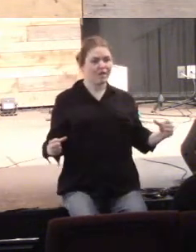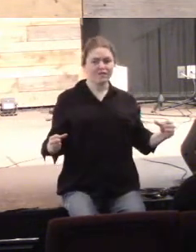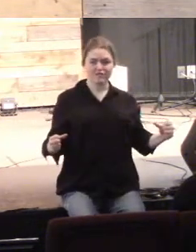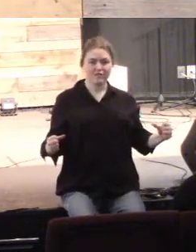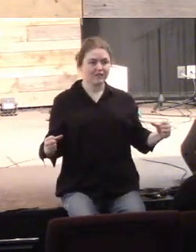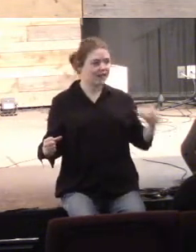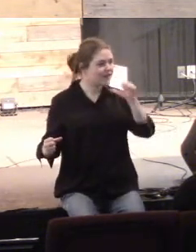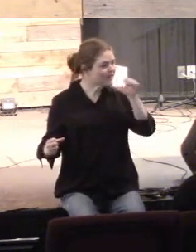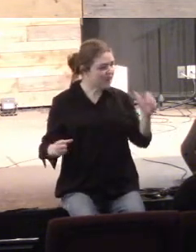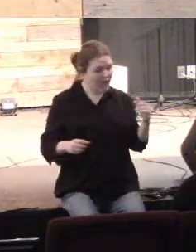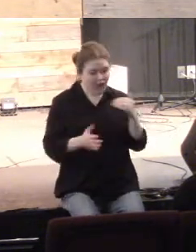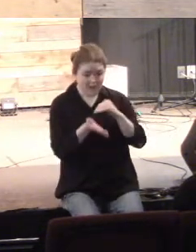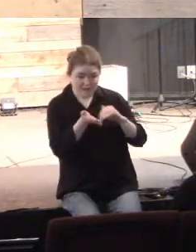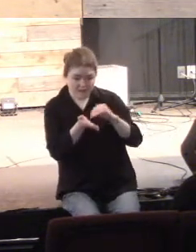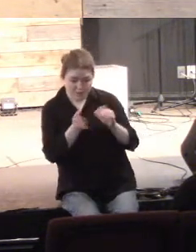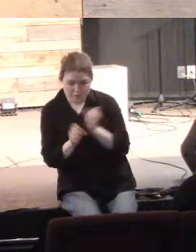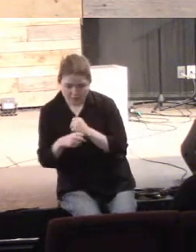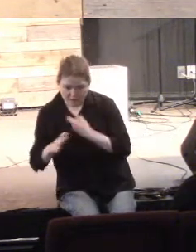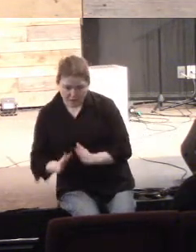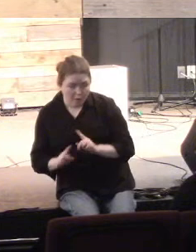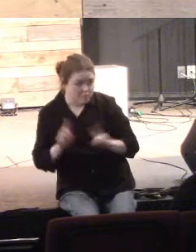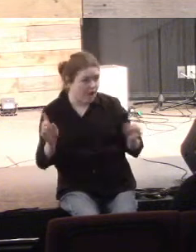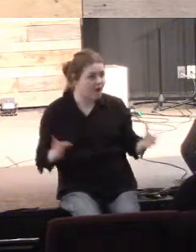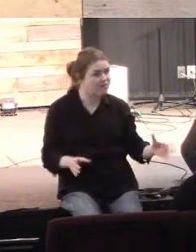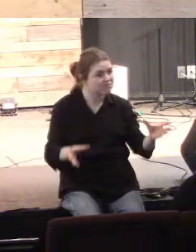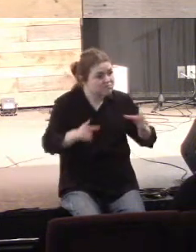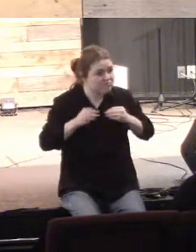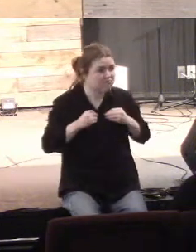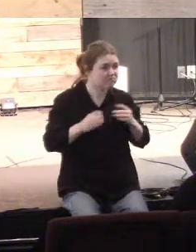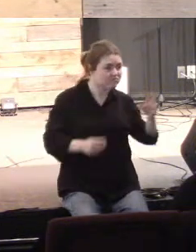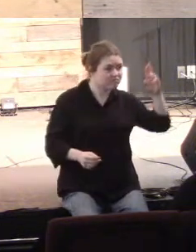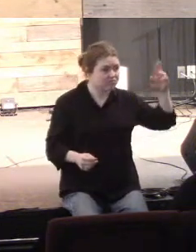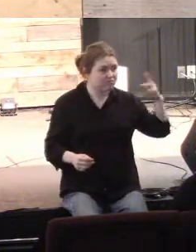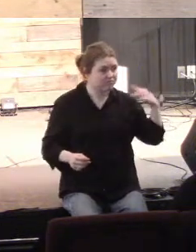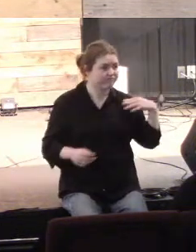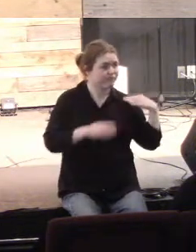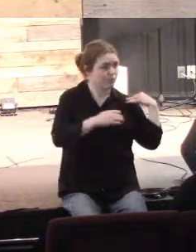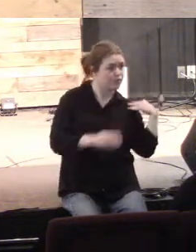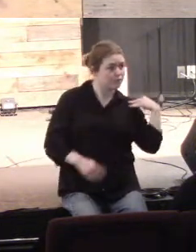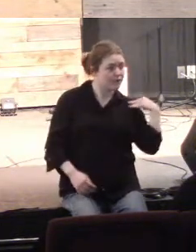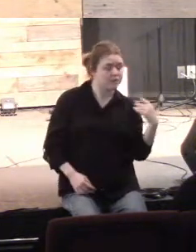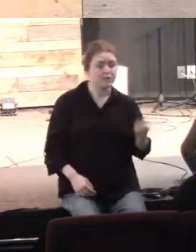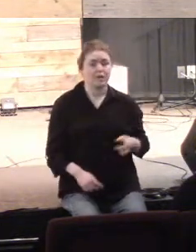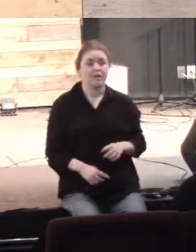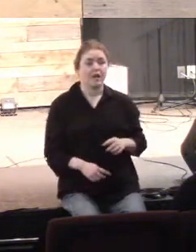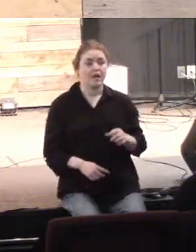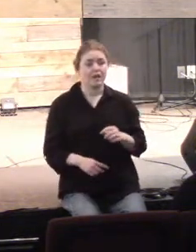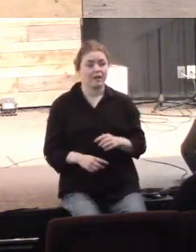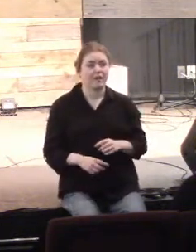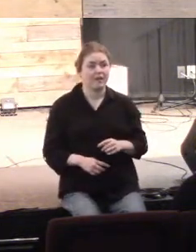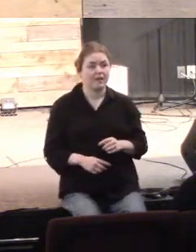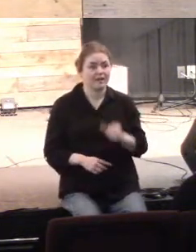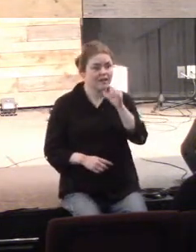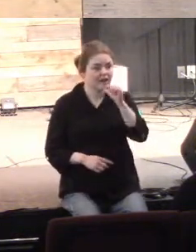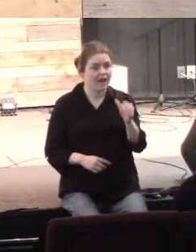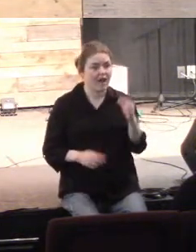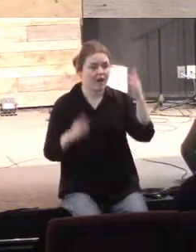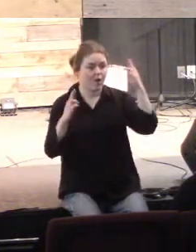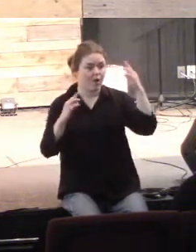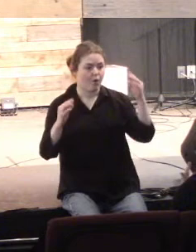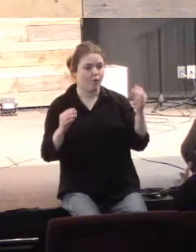not excuse making but taking responsibility, not wallowing in self-pity but outward focus, not hopeless